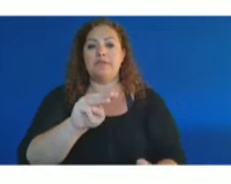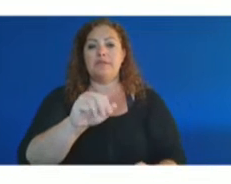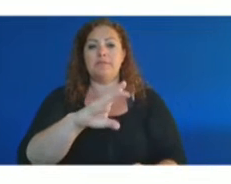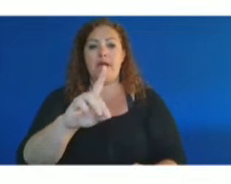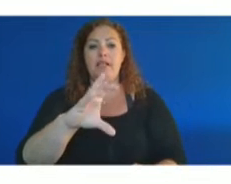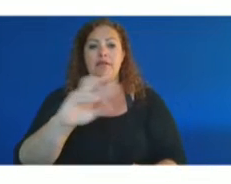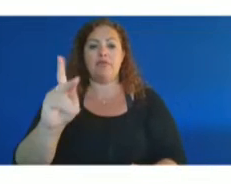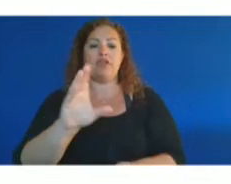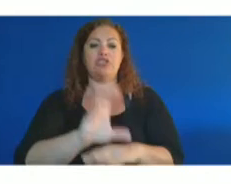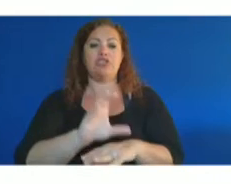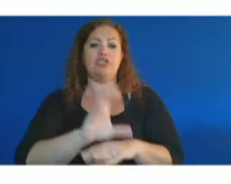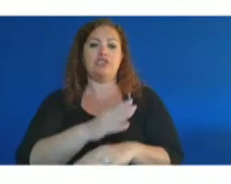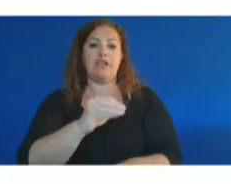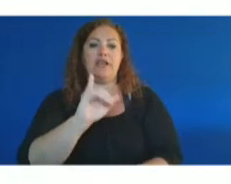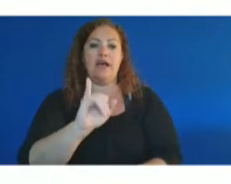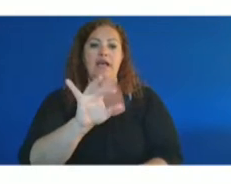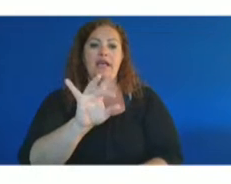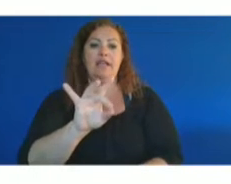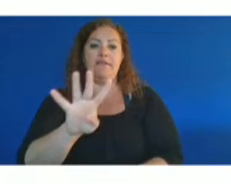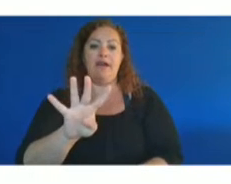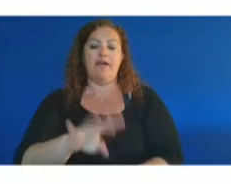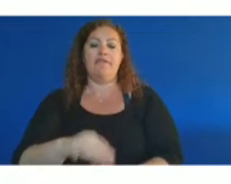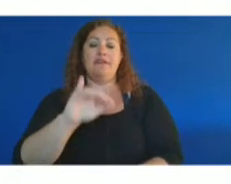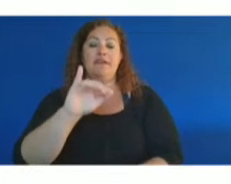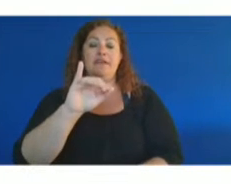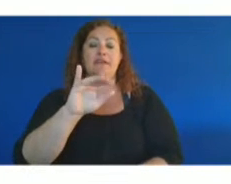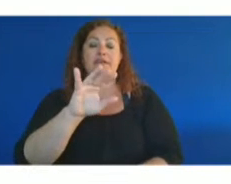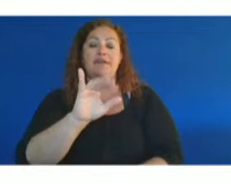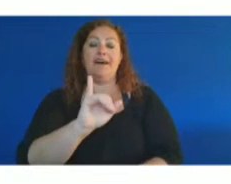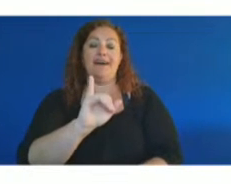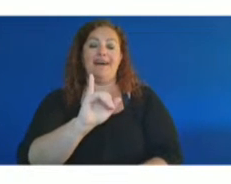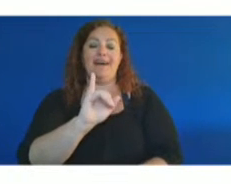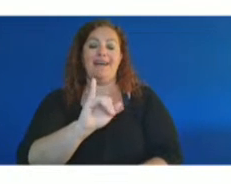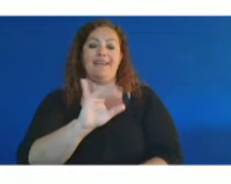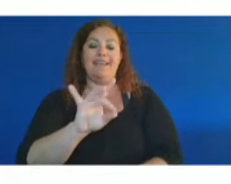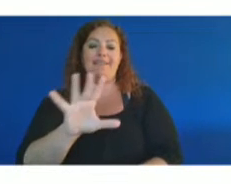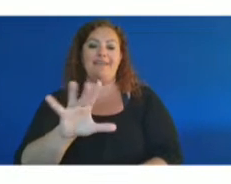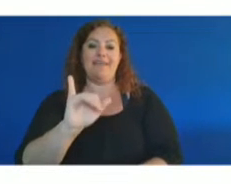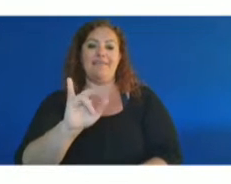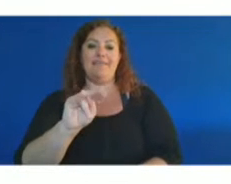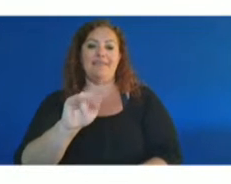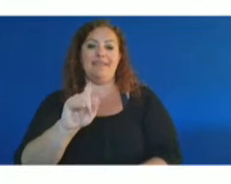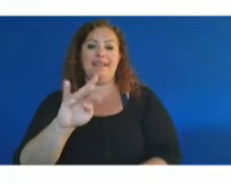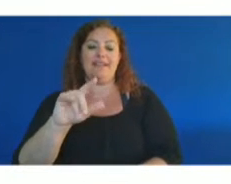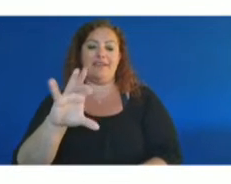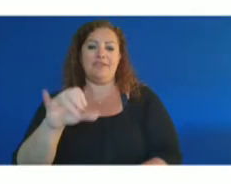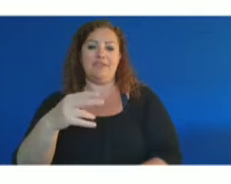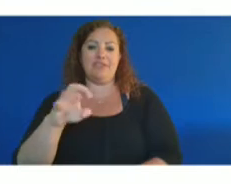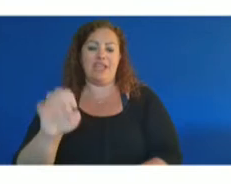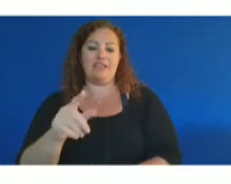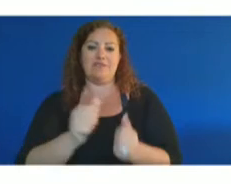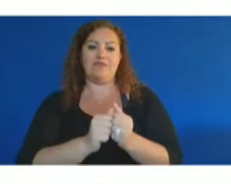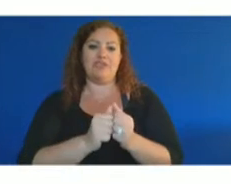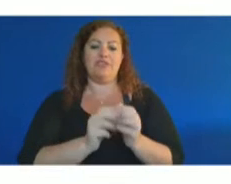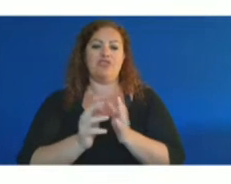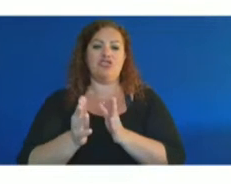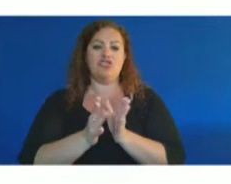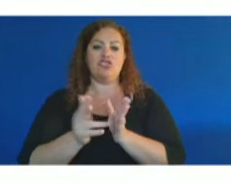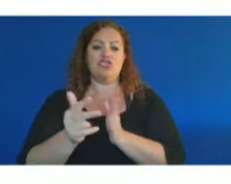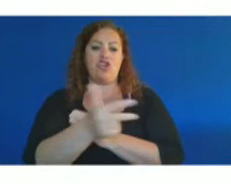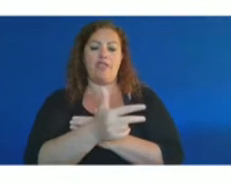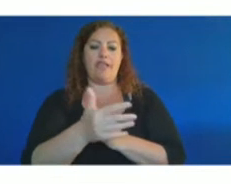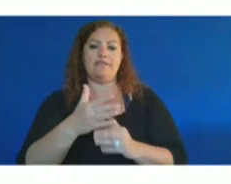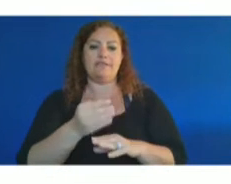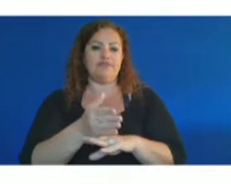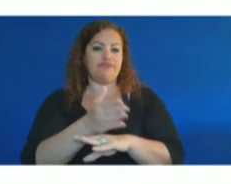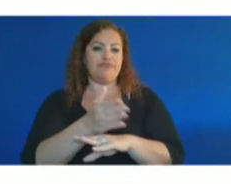I85 interchange including uh restriping additional Lanes uh as well as turn lane improvements uh there were